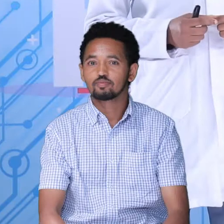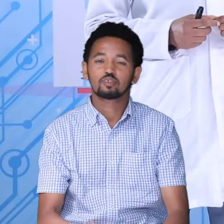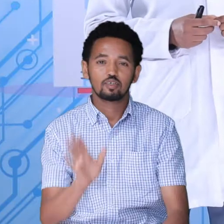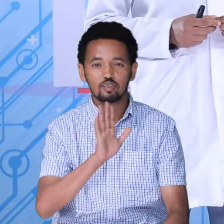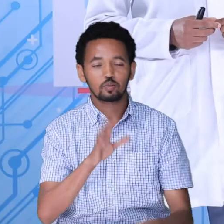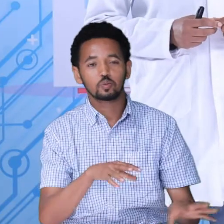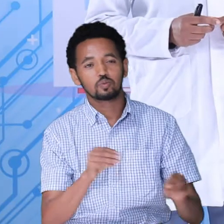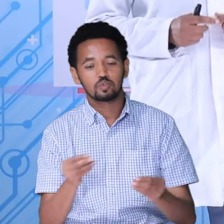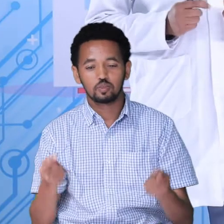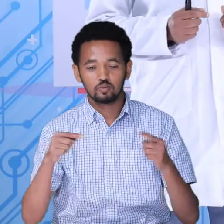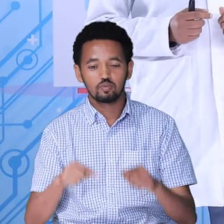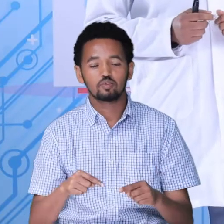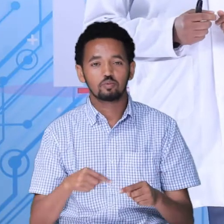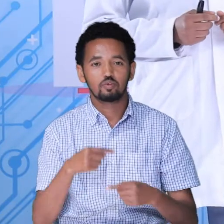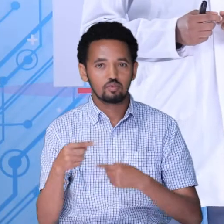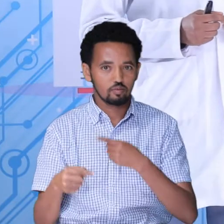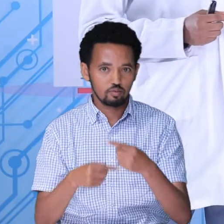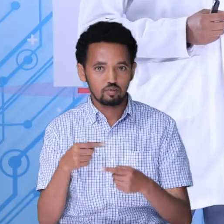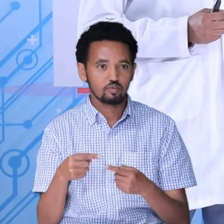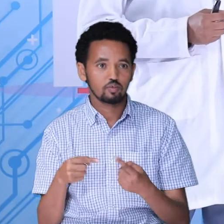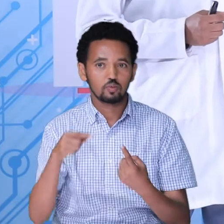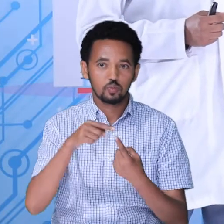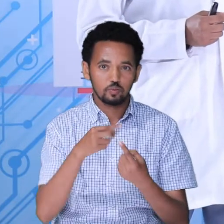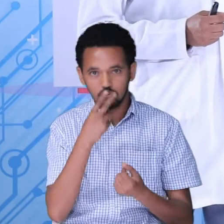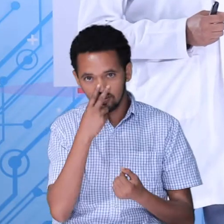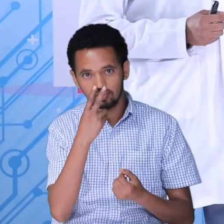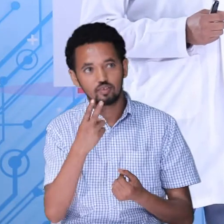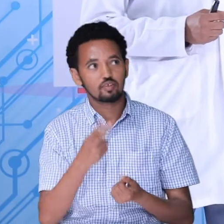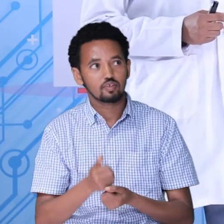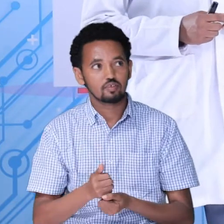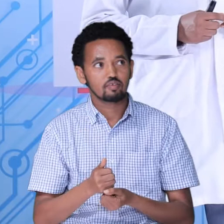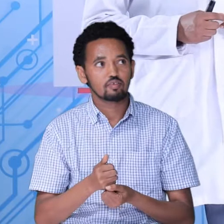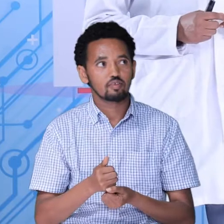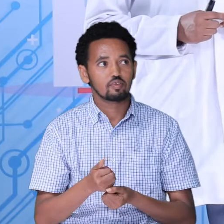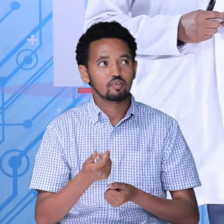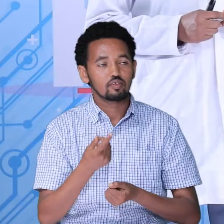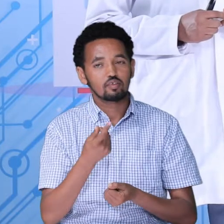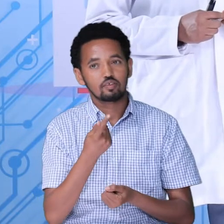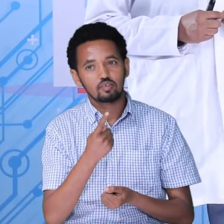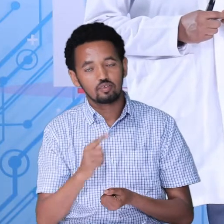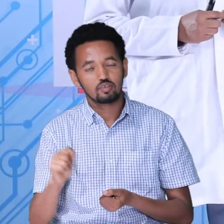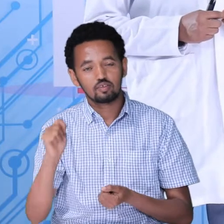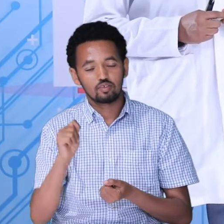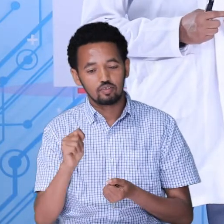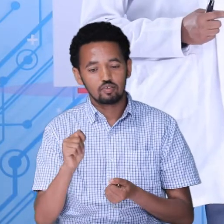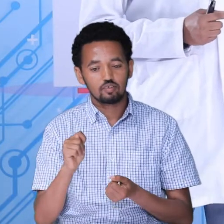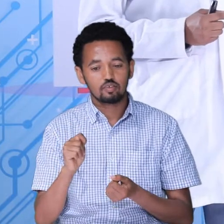Today we are going to see the contemporary history of Africa.